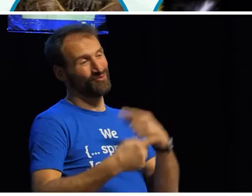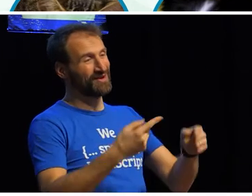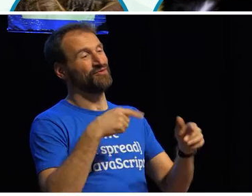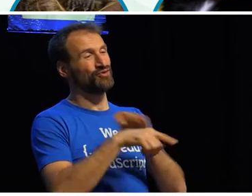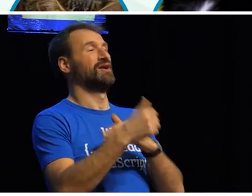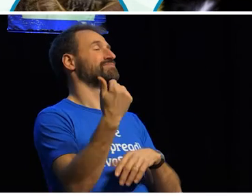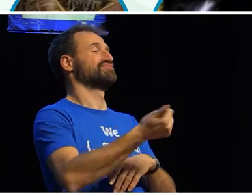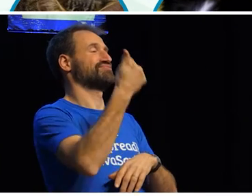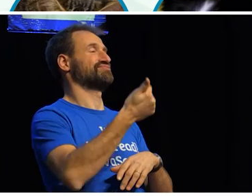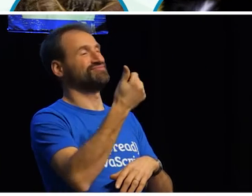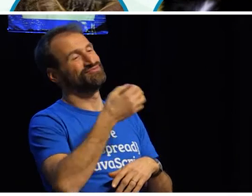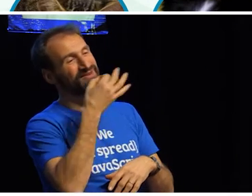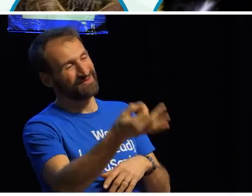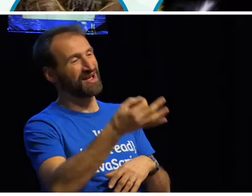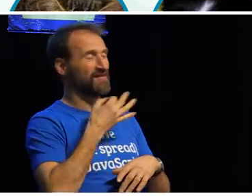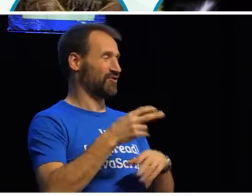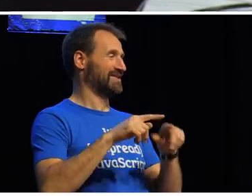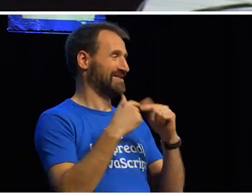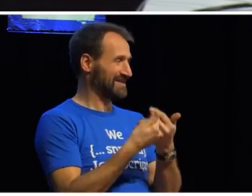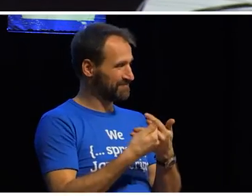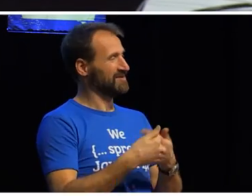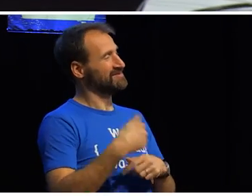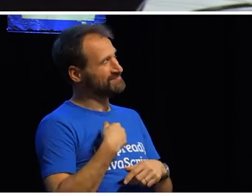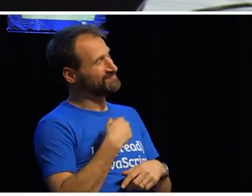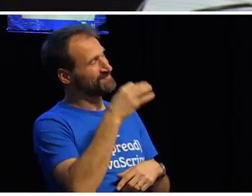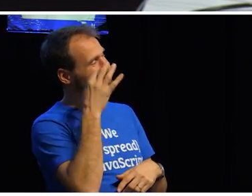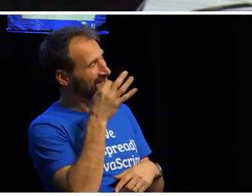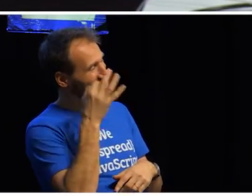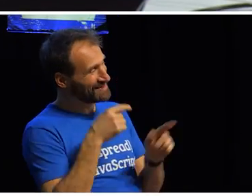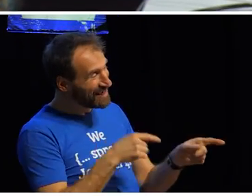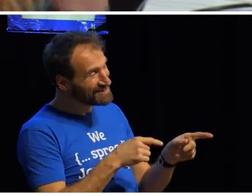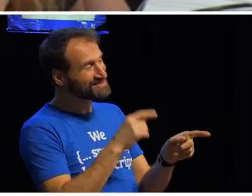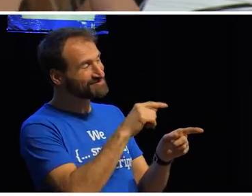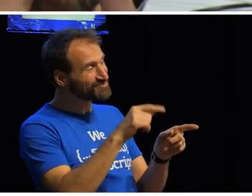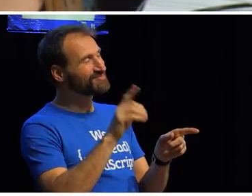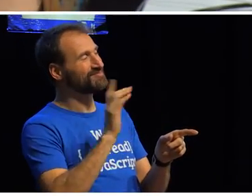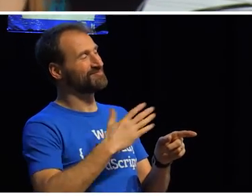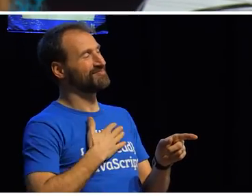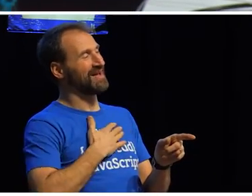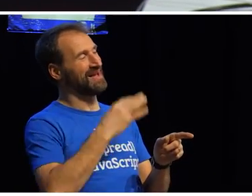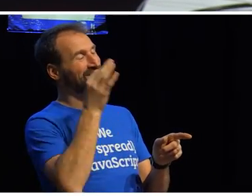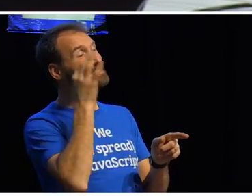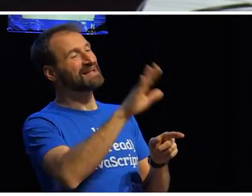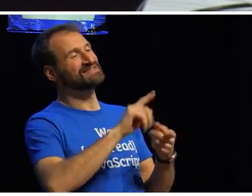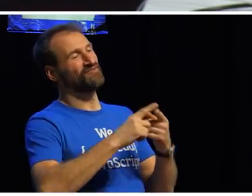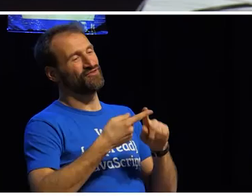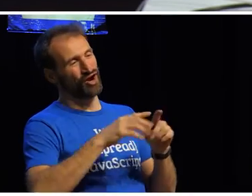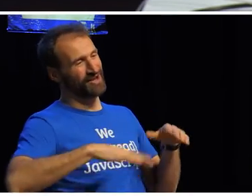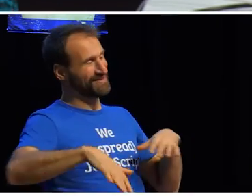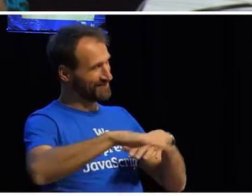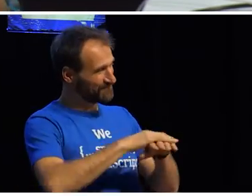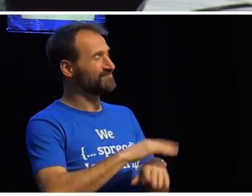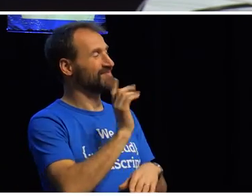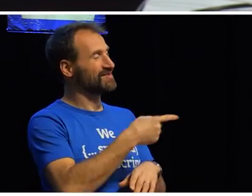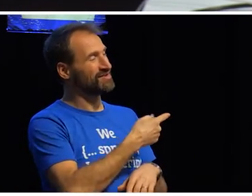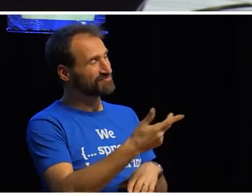lead QA is my kitty, Jamie. And Ginger and Basil, my friend's cat. And actually, Alice and Yugi, the German kitties,